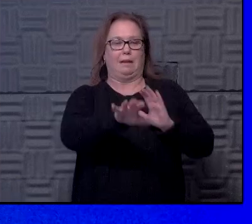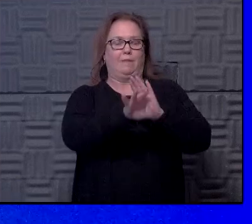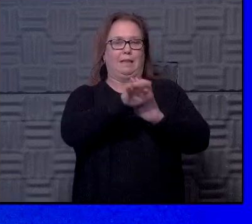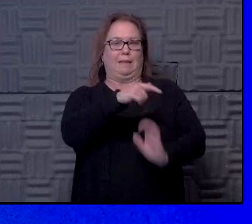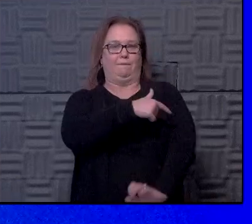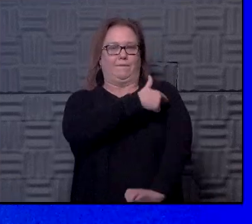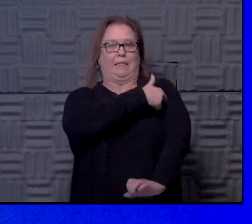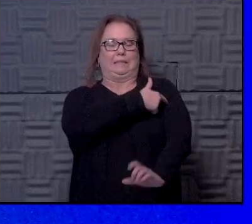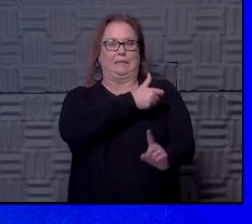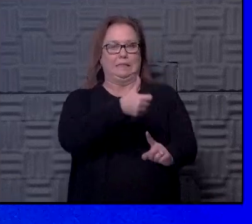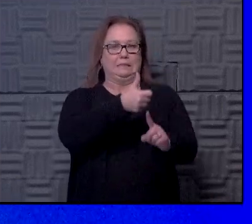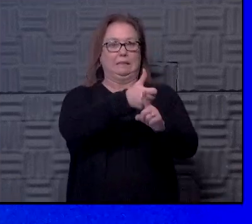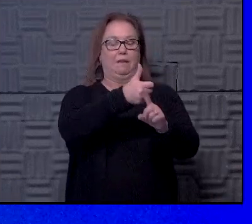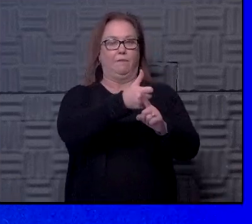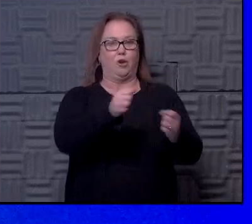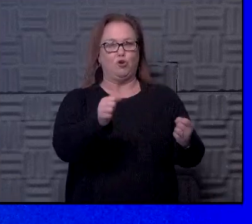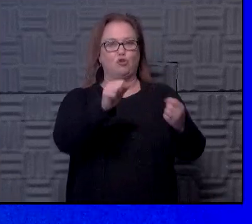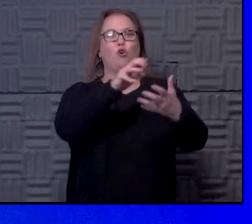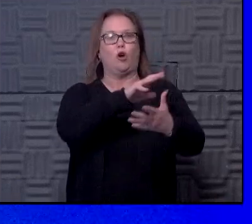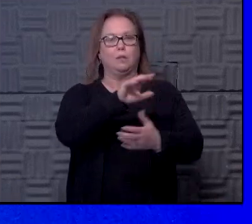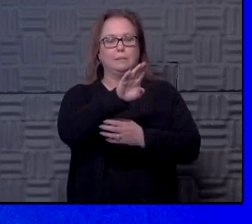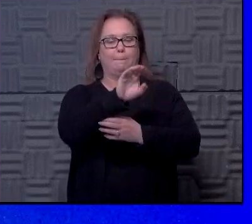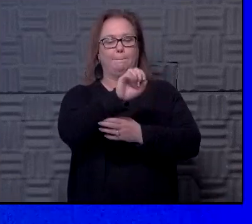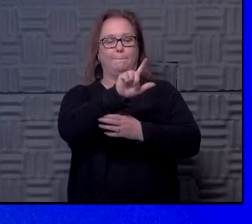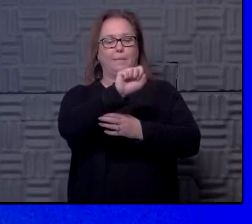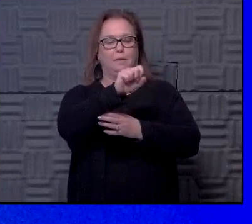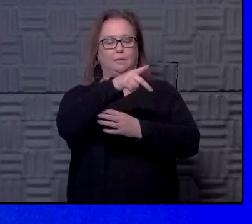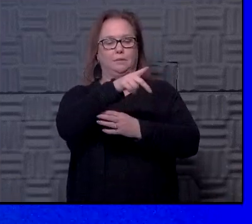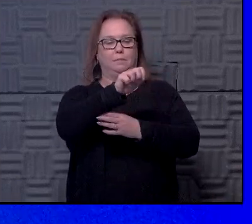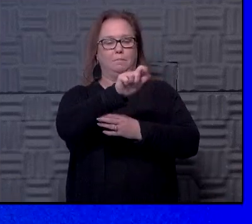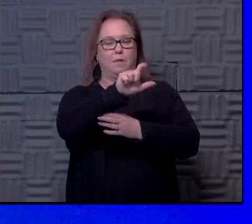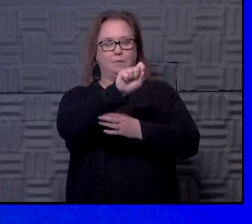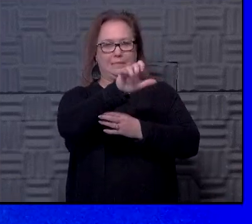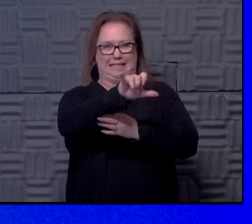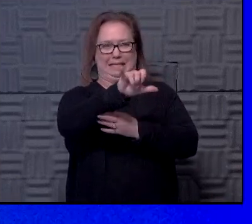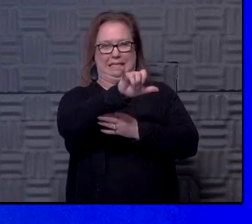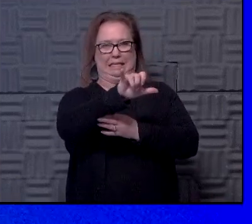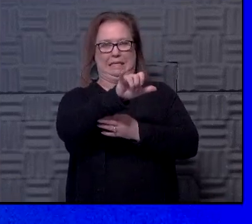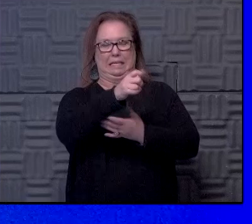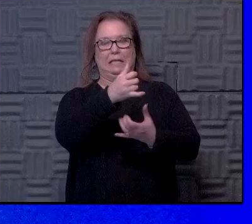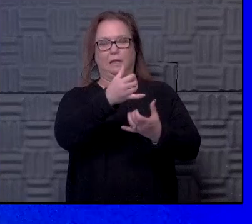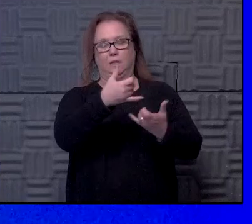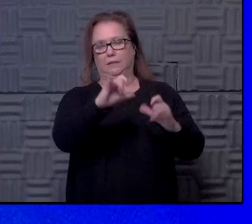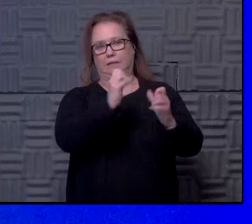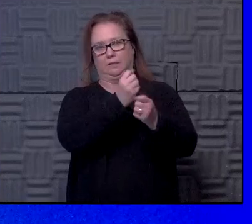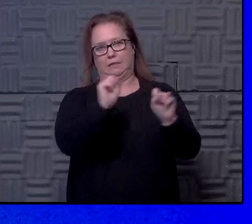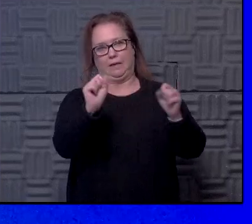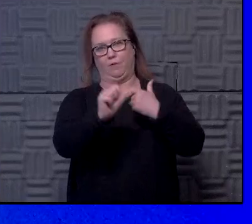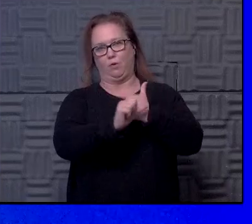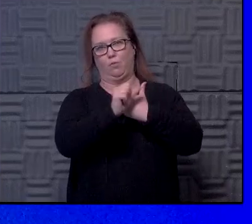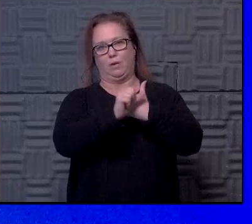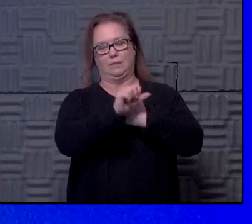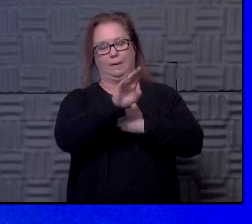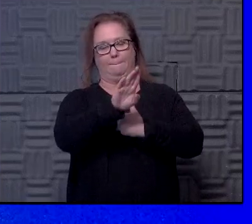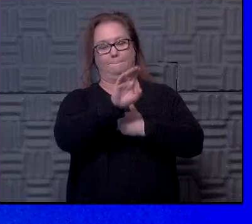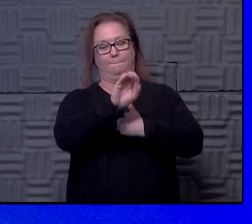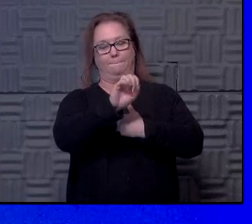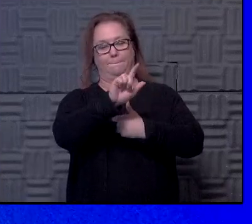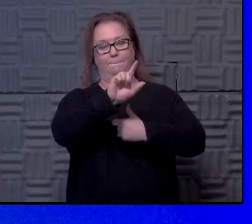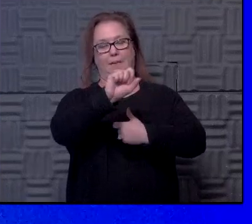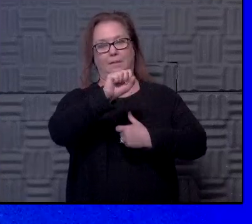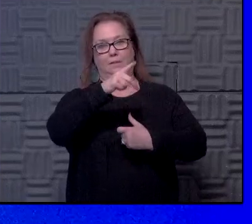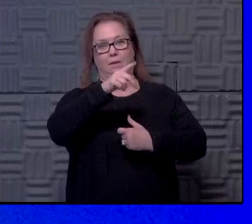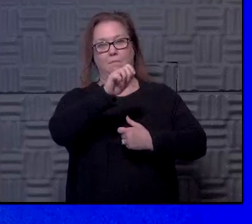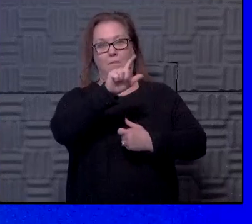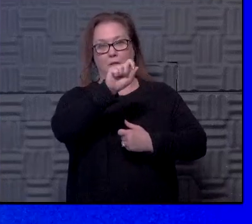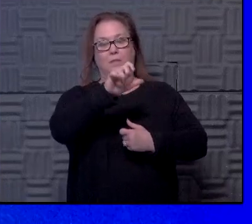the vaccine itself caused the Bell's palsy. So I think it's still safe, and your risk of getting Bell's